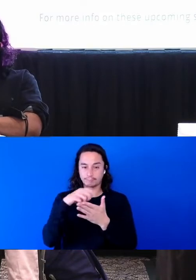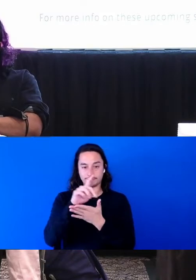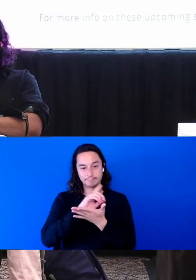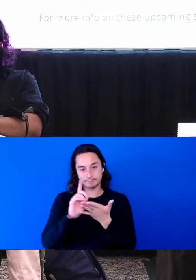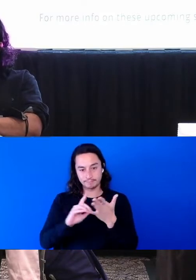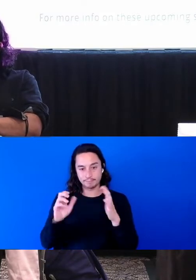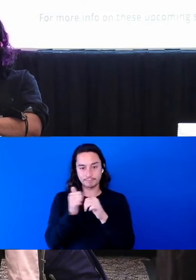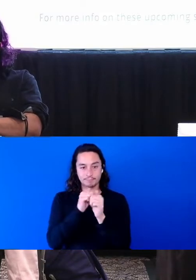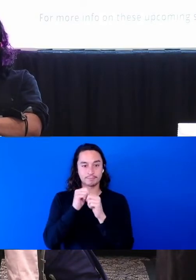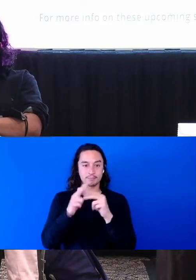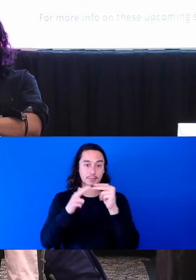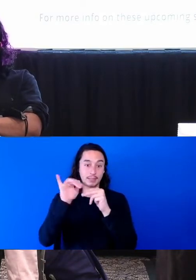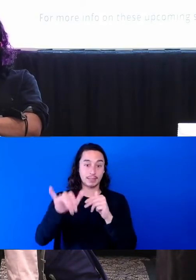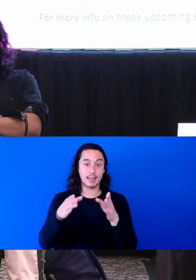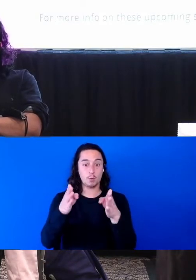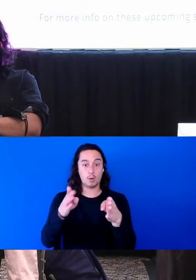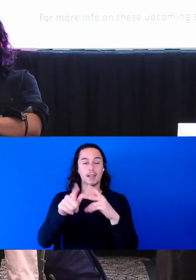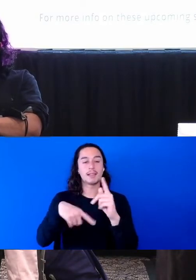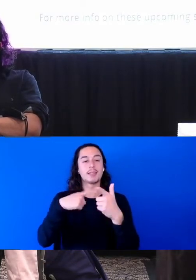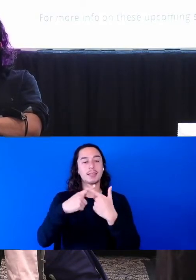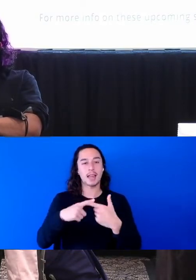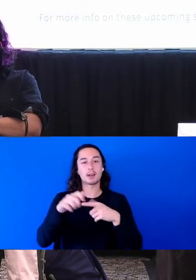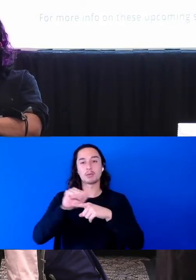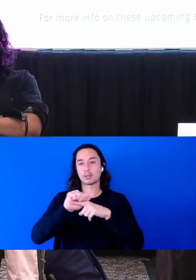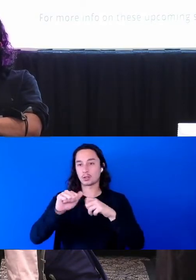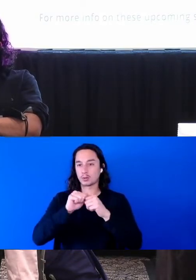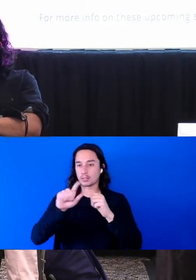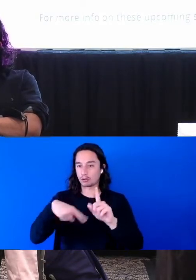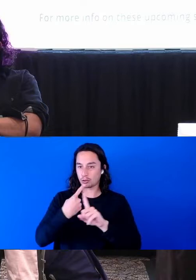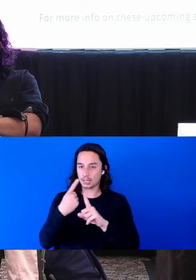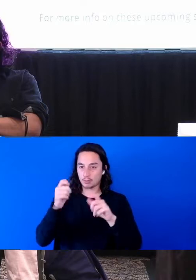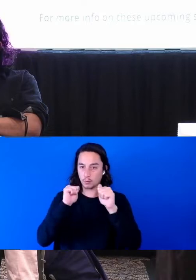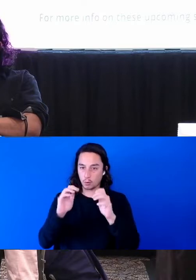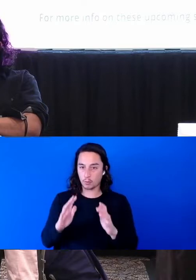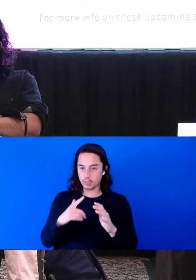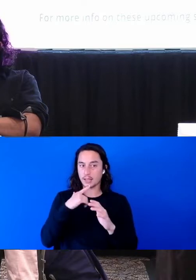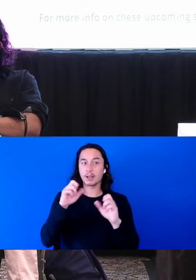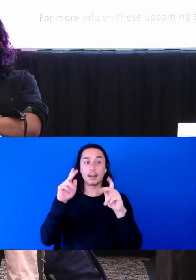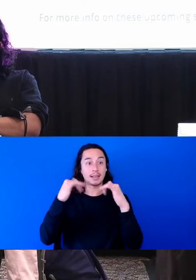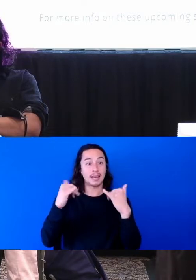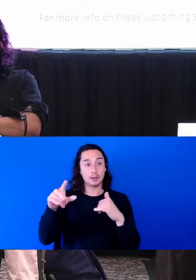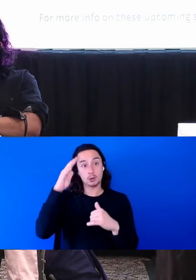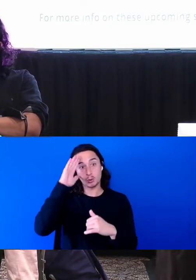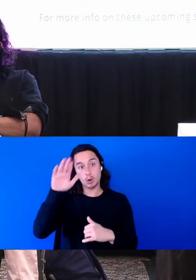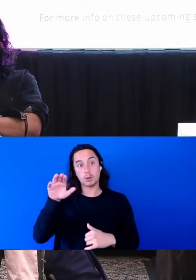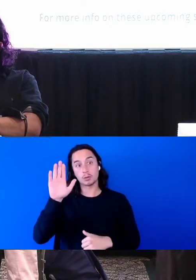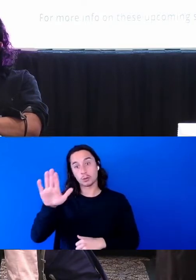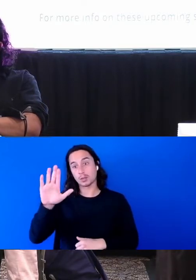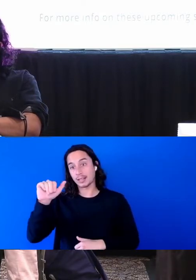build it that way, and then rehearse with just the performers to be like, okay, now that you know your task, what's your action?